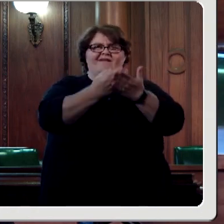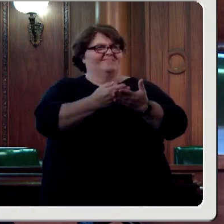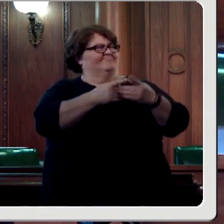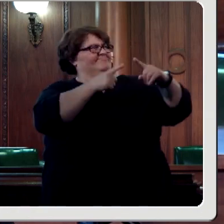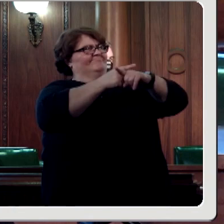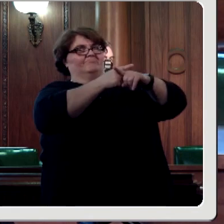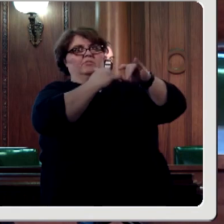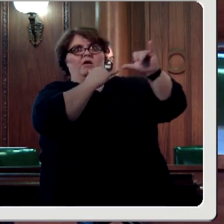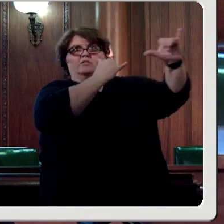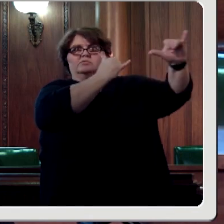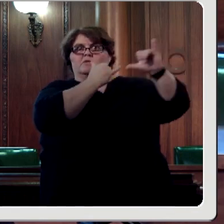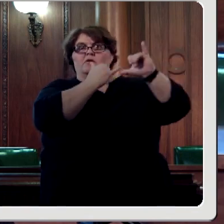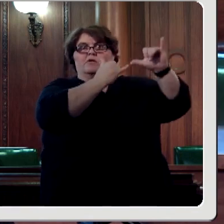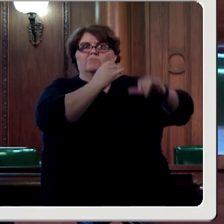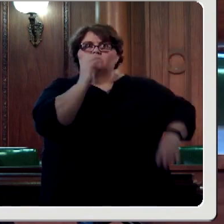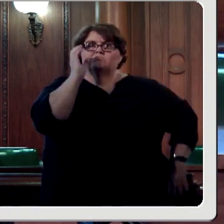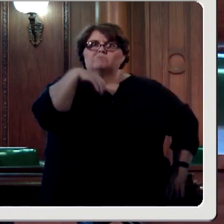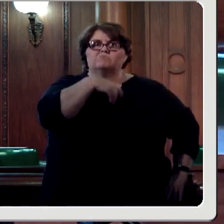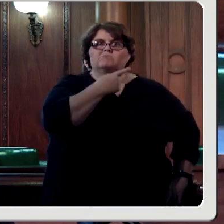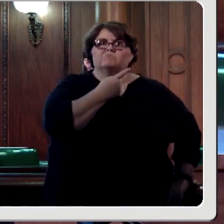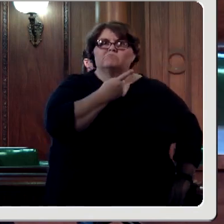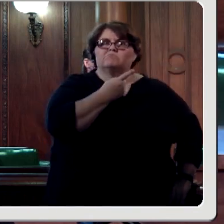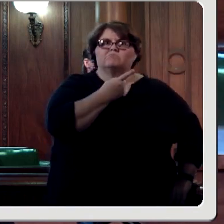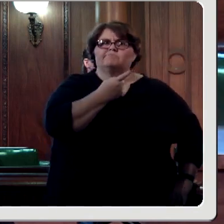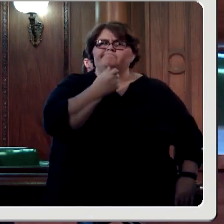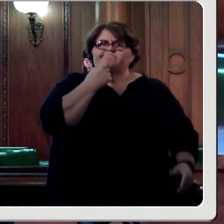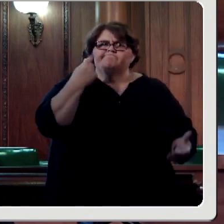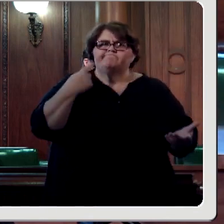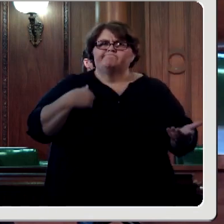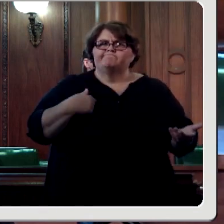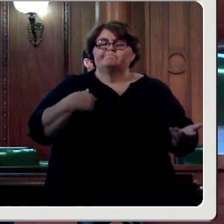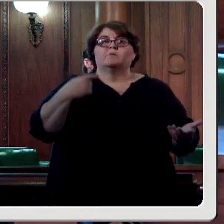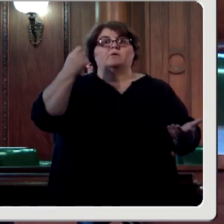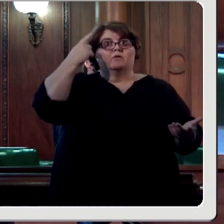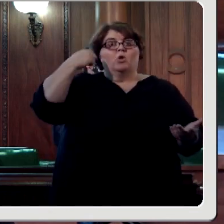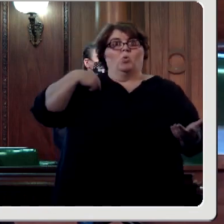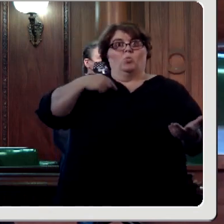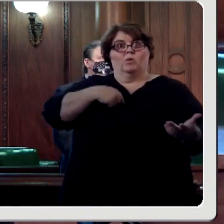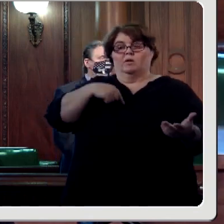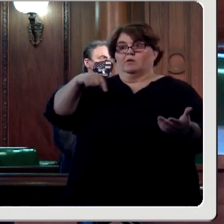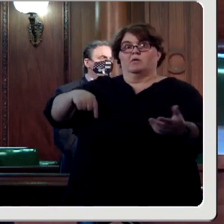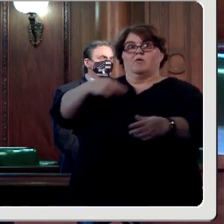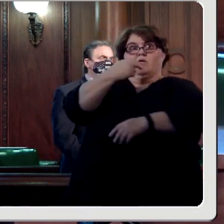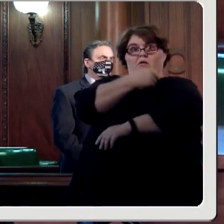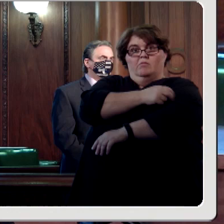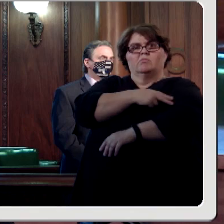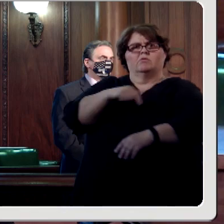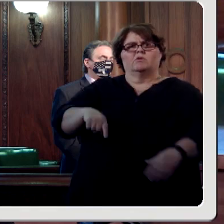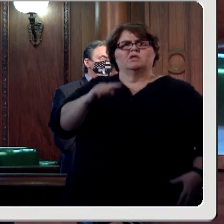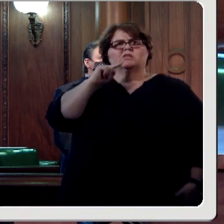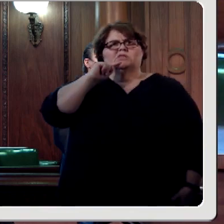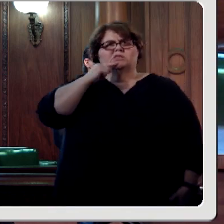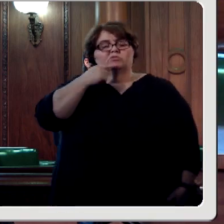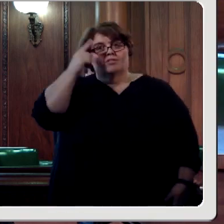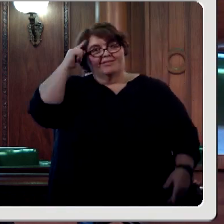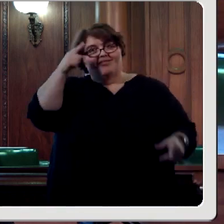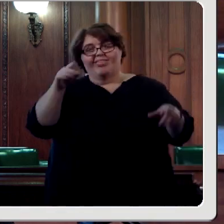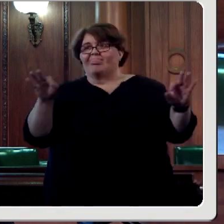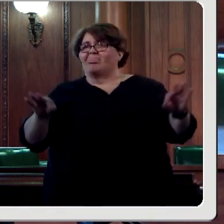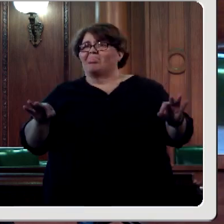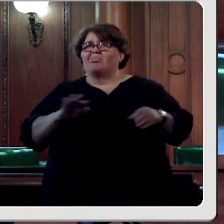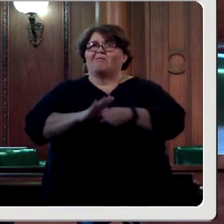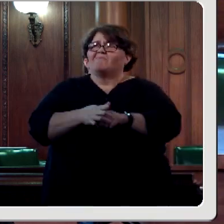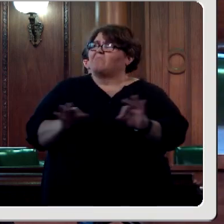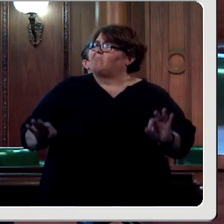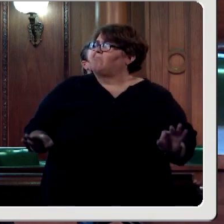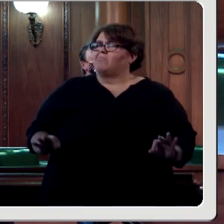Trinity Health, we continue to take this pandemic very seriously, and we urge you to do the same. We recognize the impact